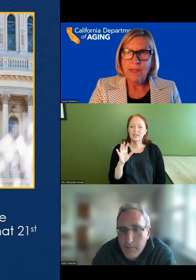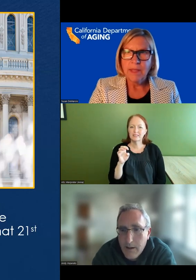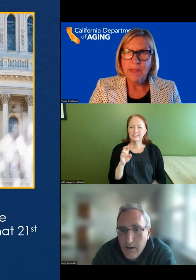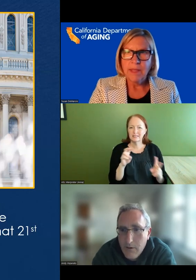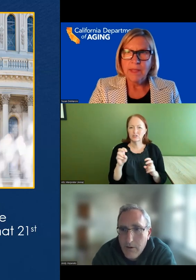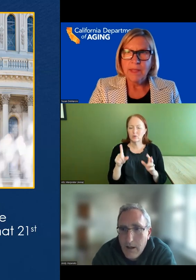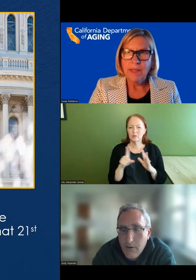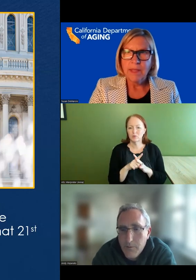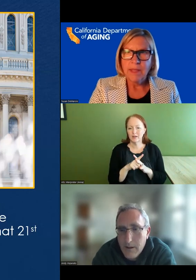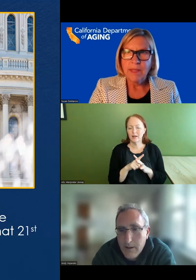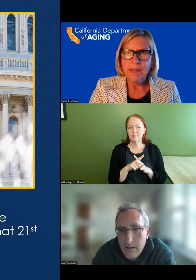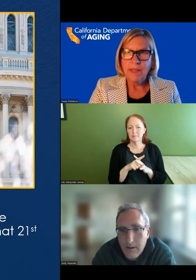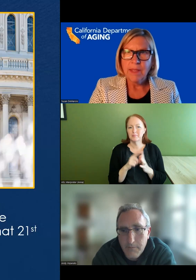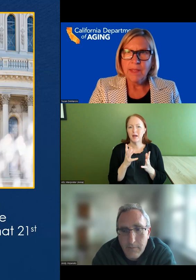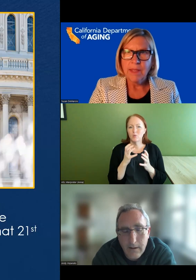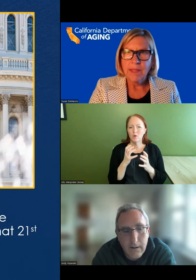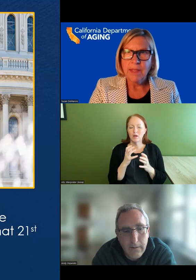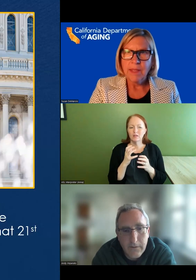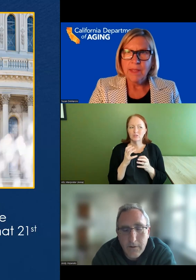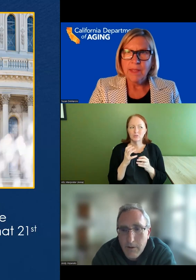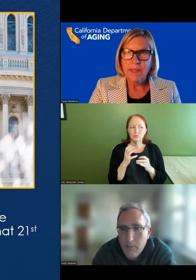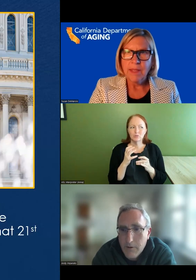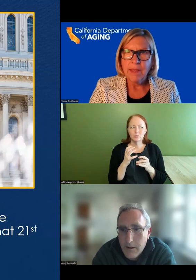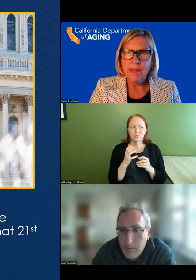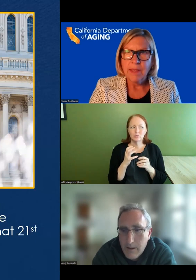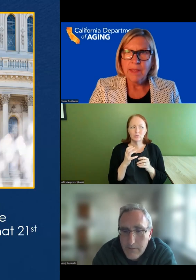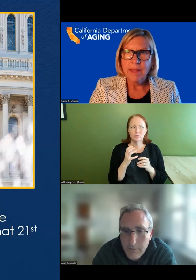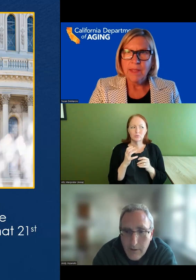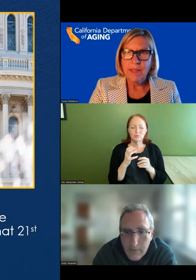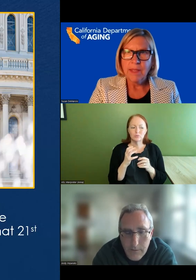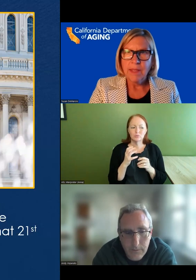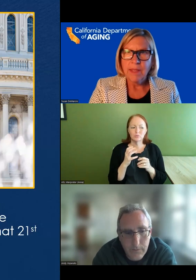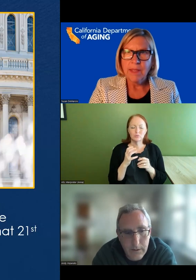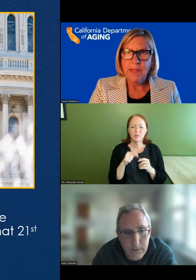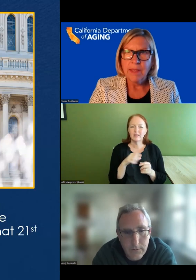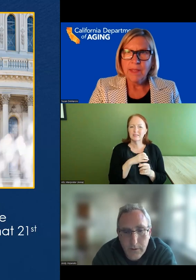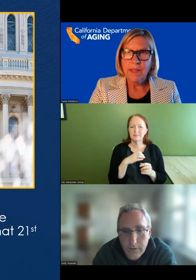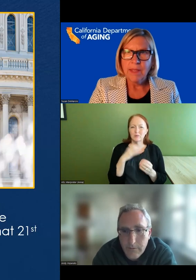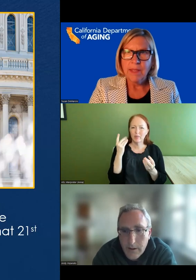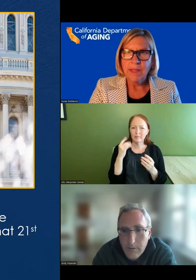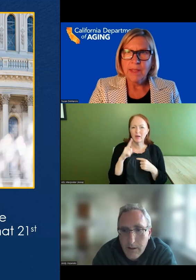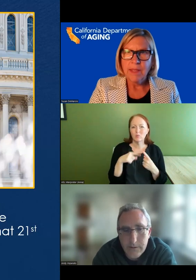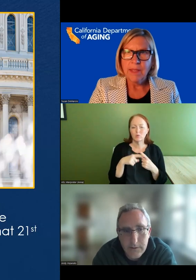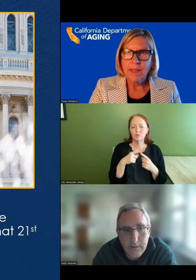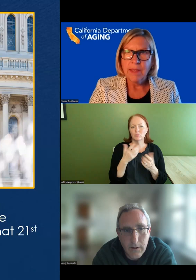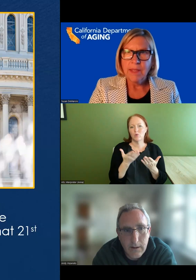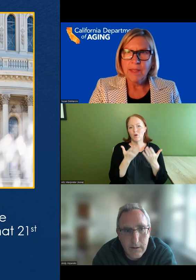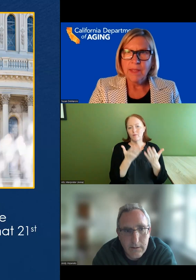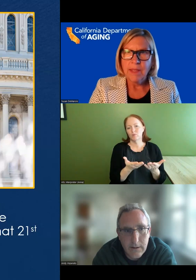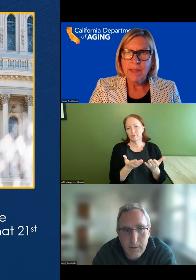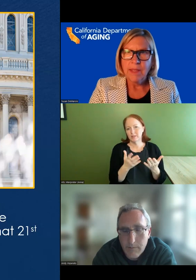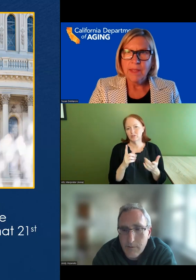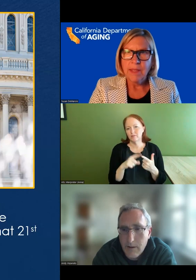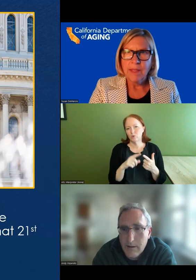bring up, that I hope that this committee will think about as you issue your recommendations going into